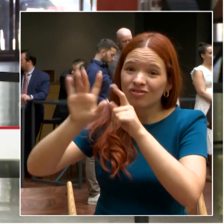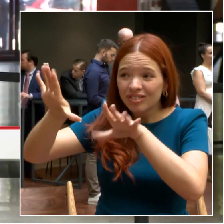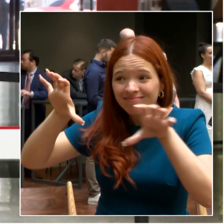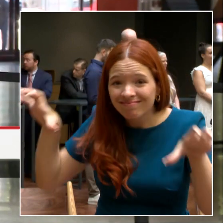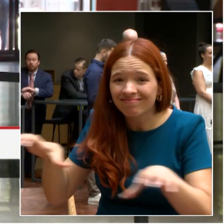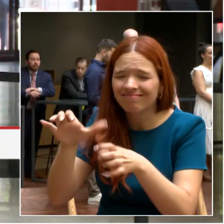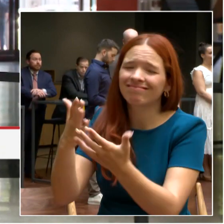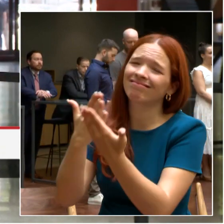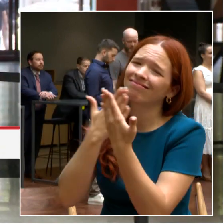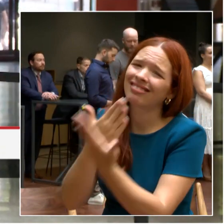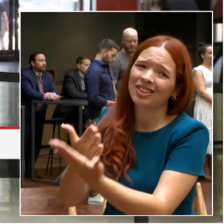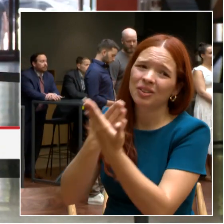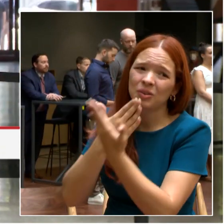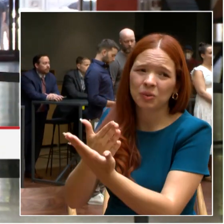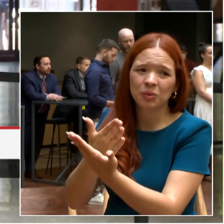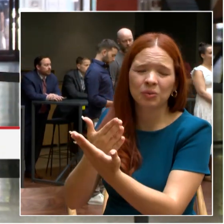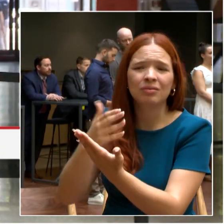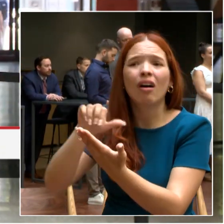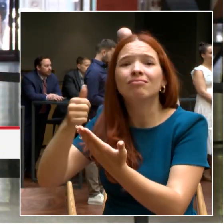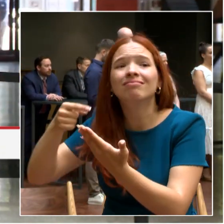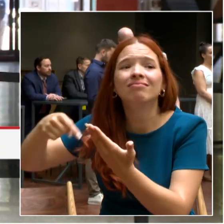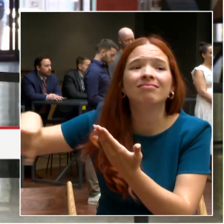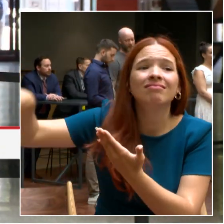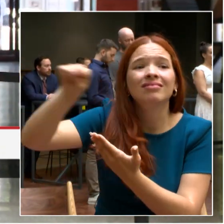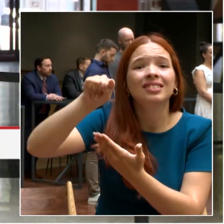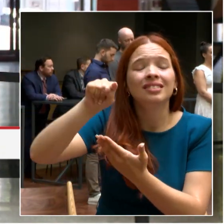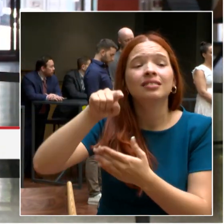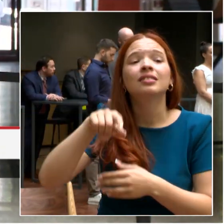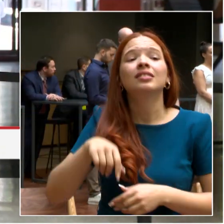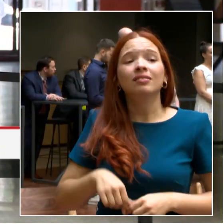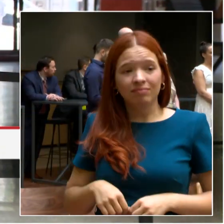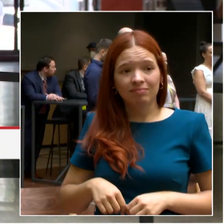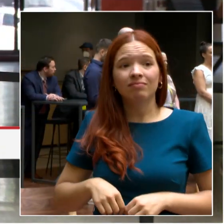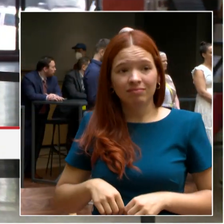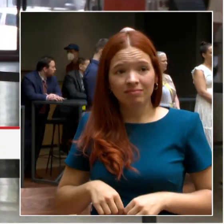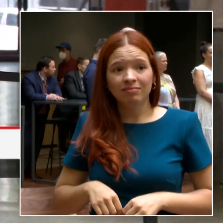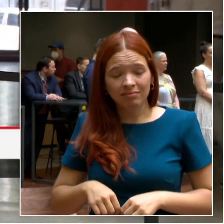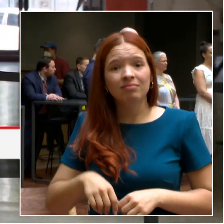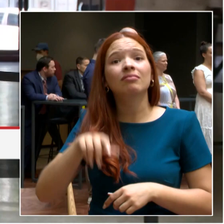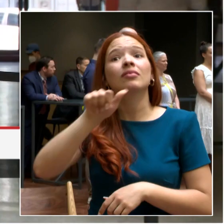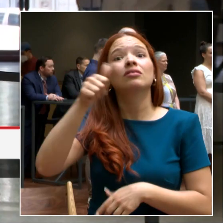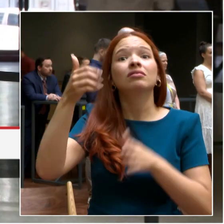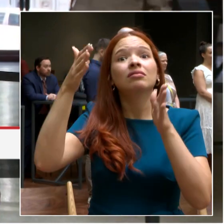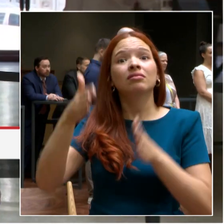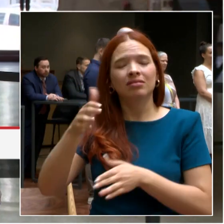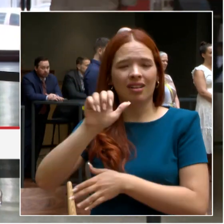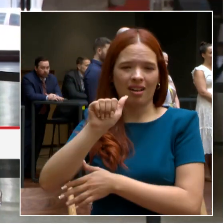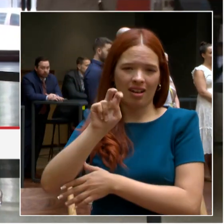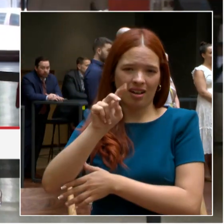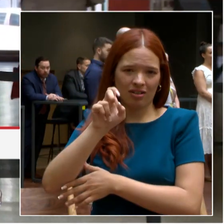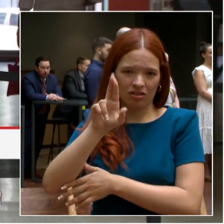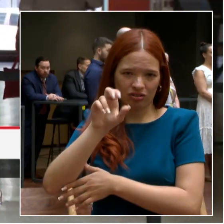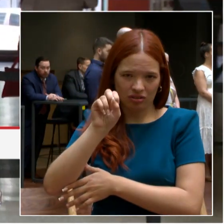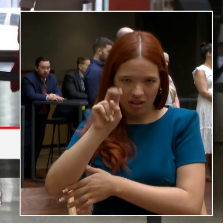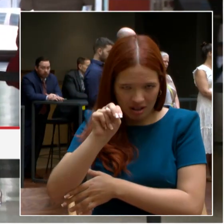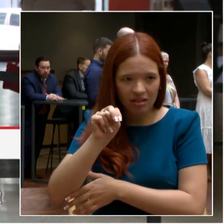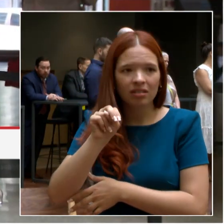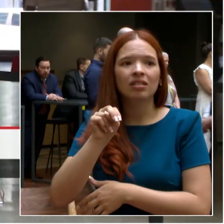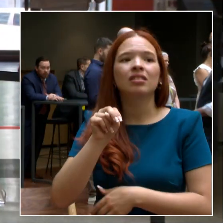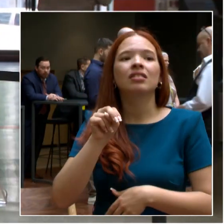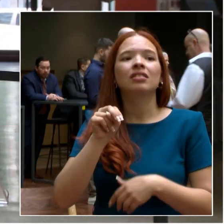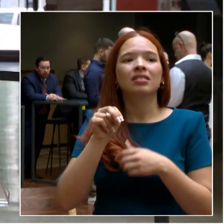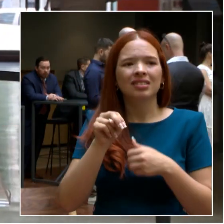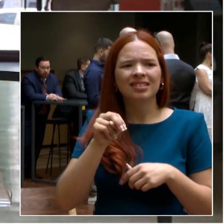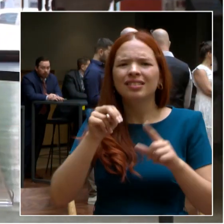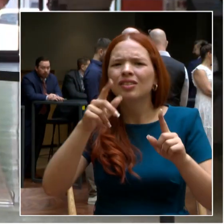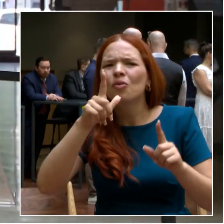there he is, Deputy Mayor Anderson. Anita Kozart. Where's my team? Where are you guys? All right. Thank you. Thank